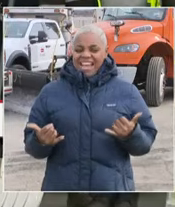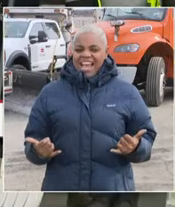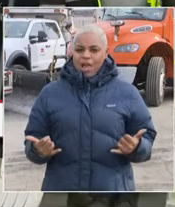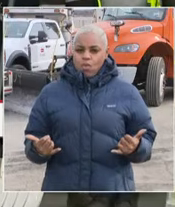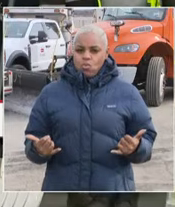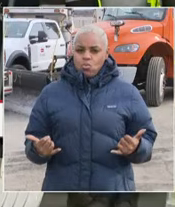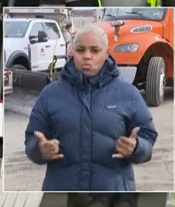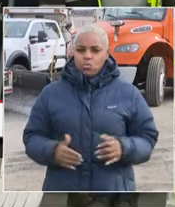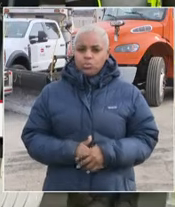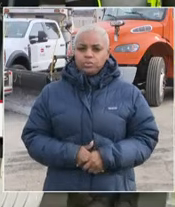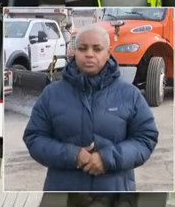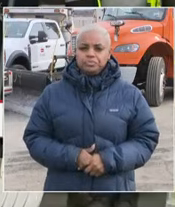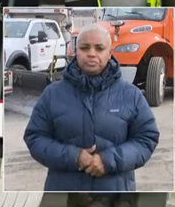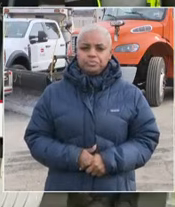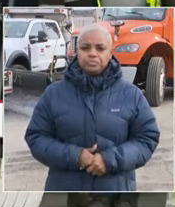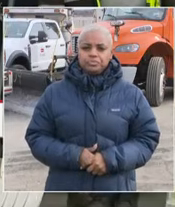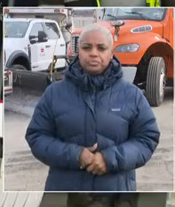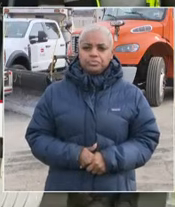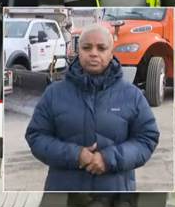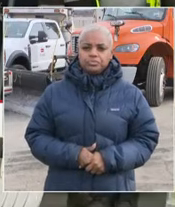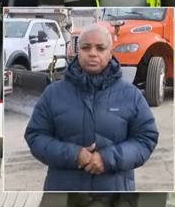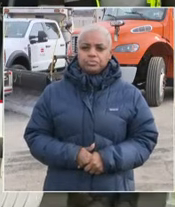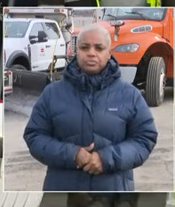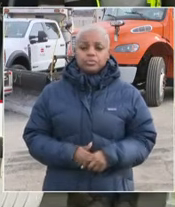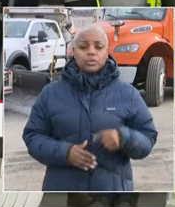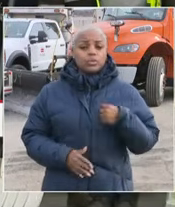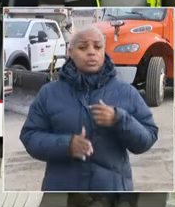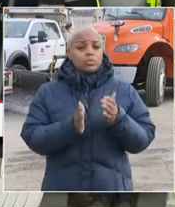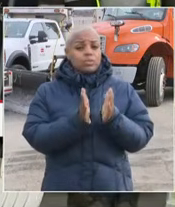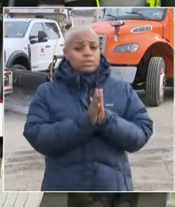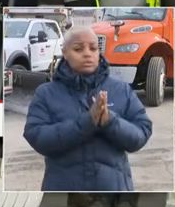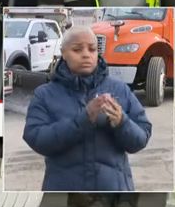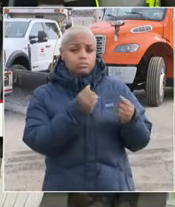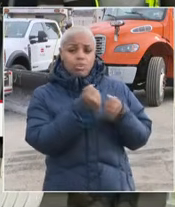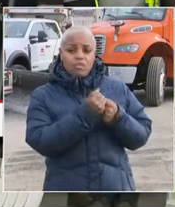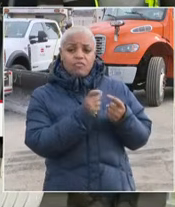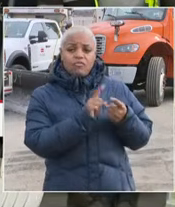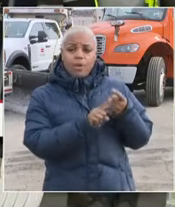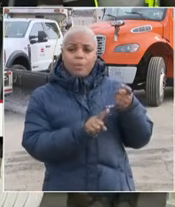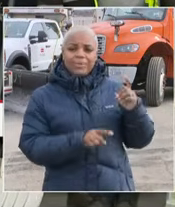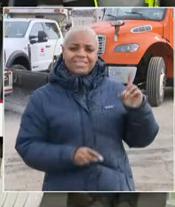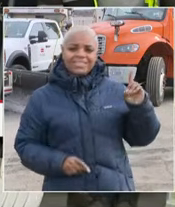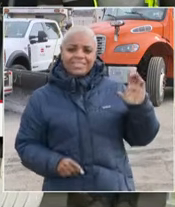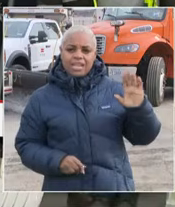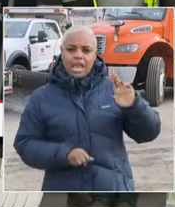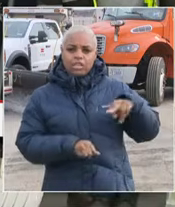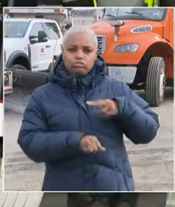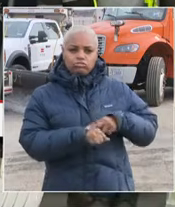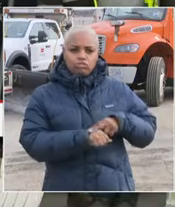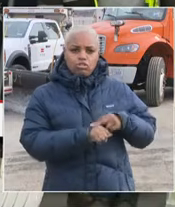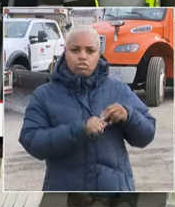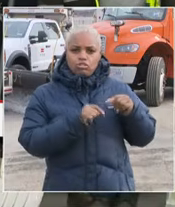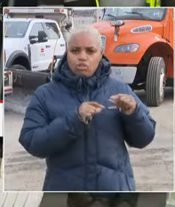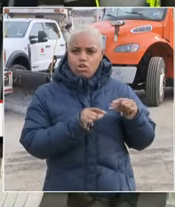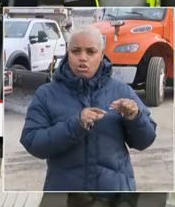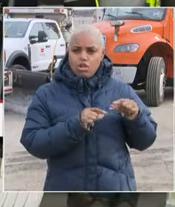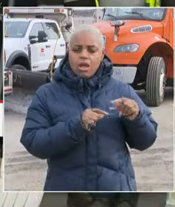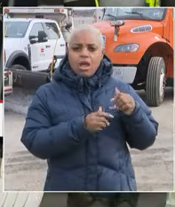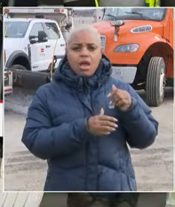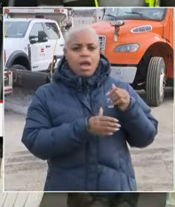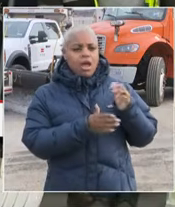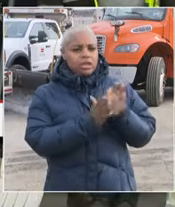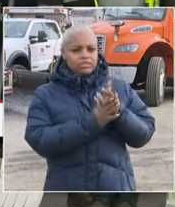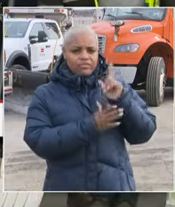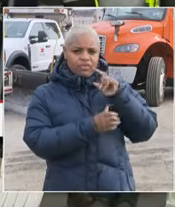requesting vehicle support from the DC National Guard to ensure our first responders are